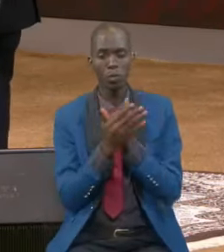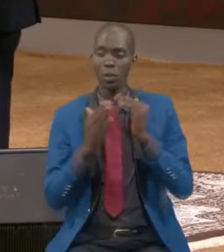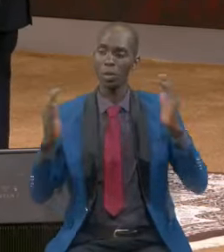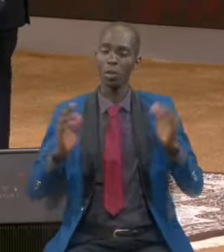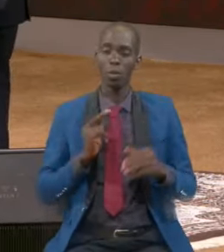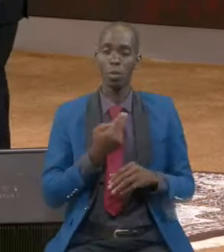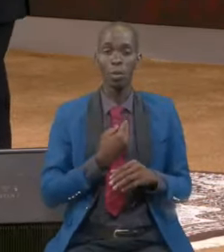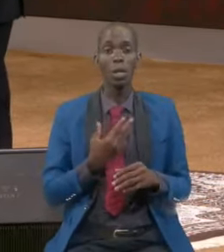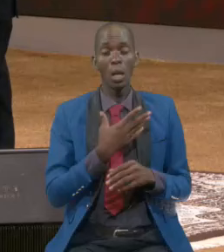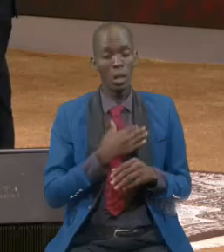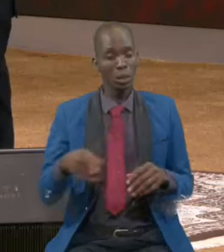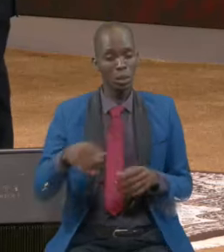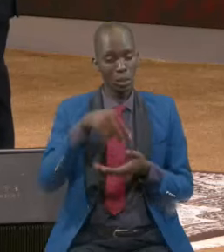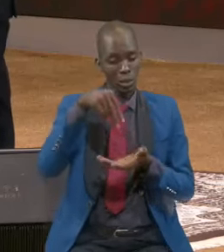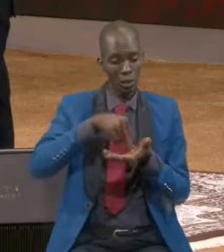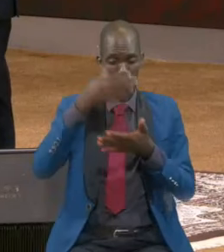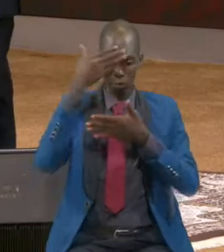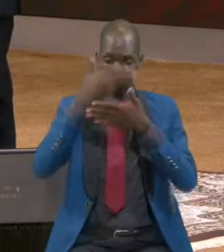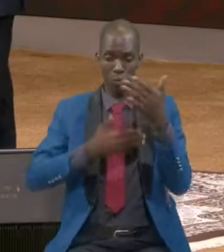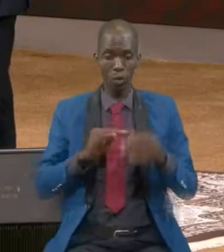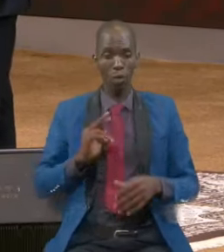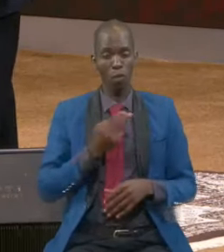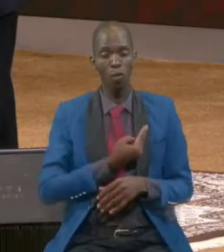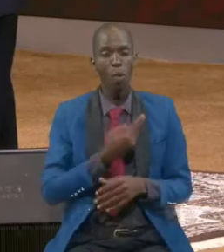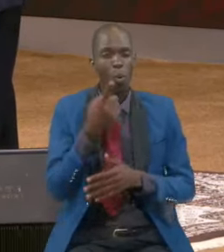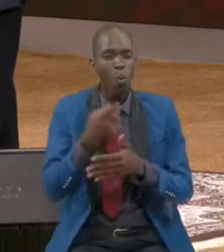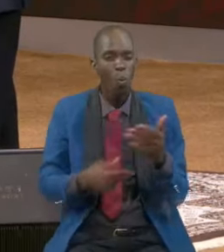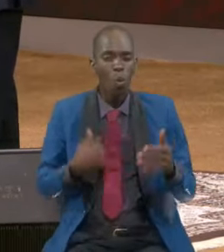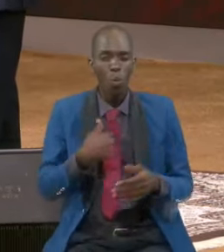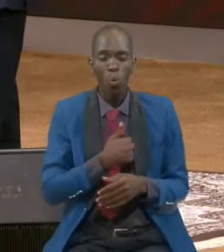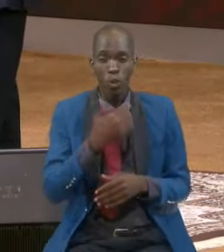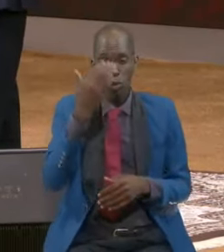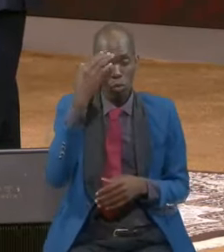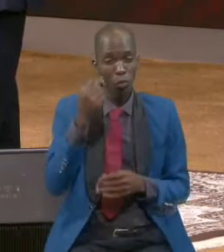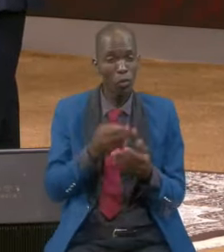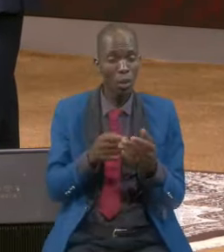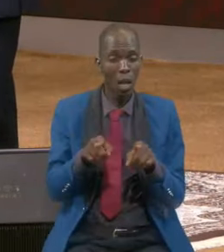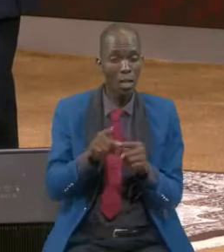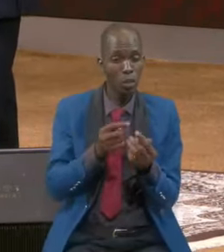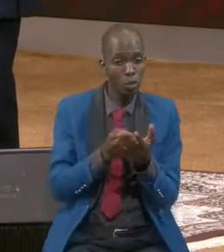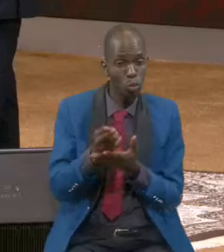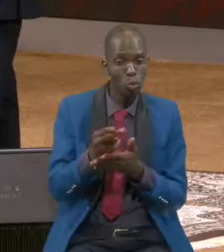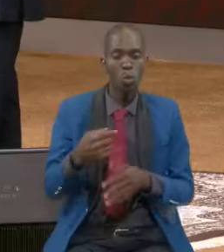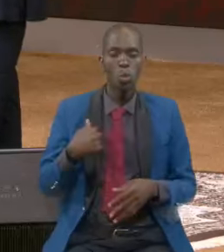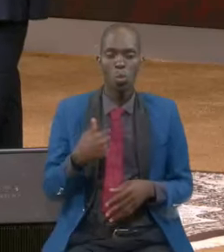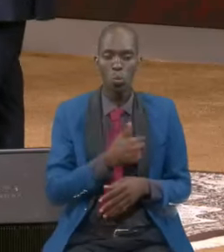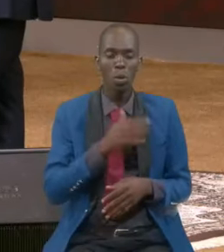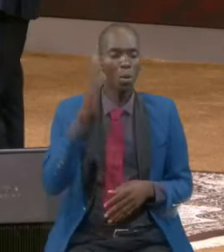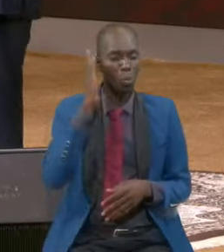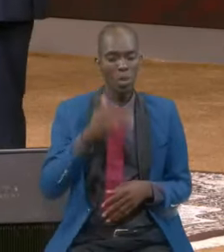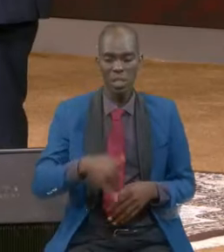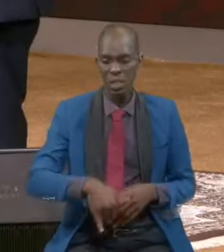we know as the truth, the way we live for the truth, we'll still live for the truth and